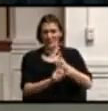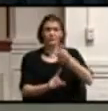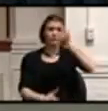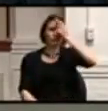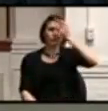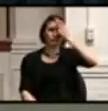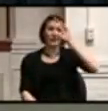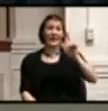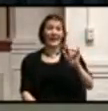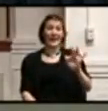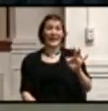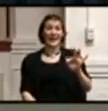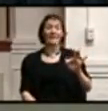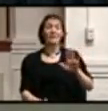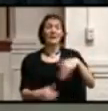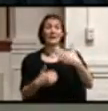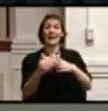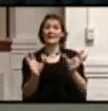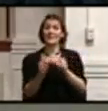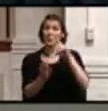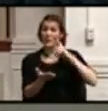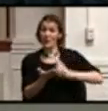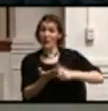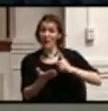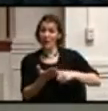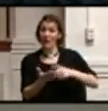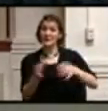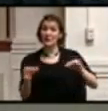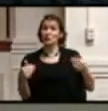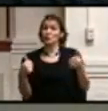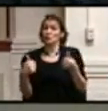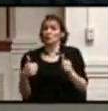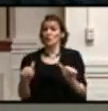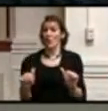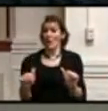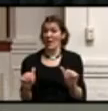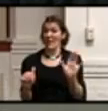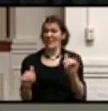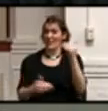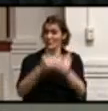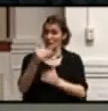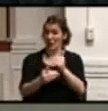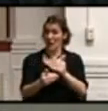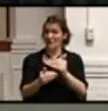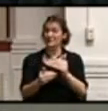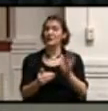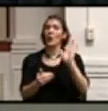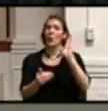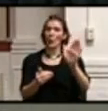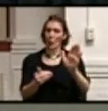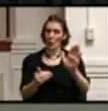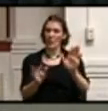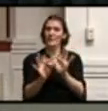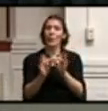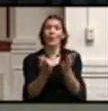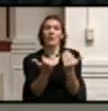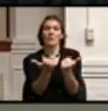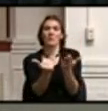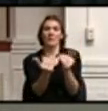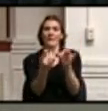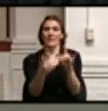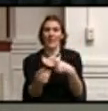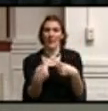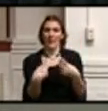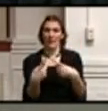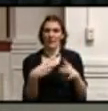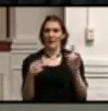find ourselves in conversation at the next meeting and decide to give this a try, we would do that with a lot of input about how it's